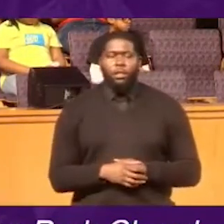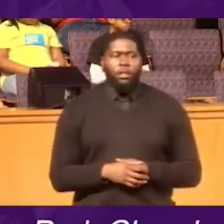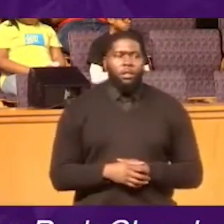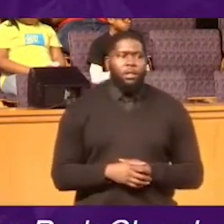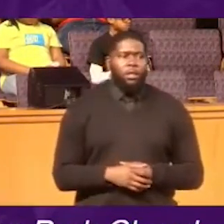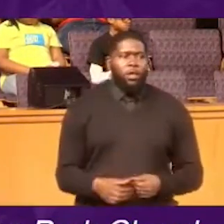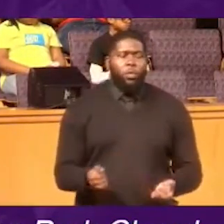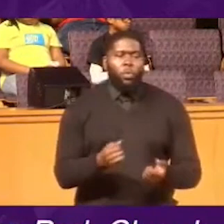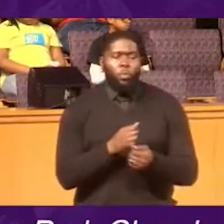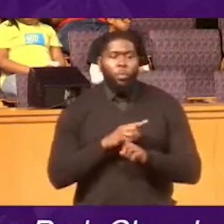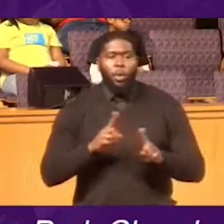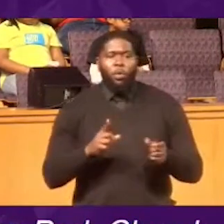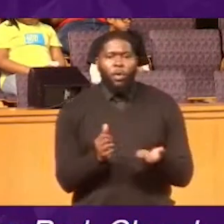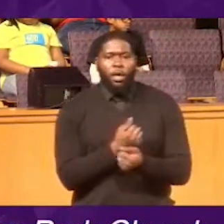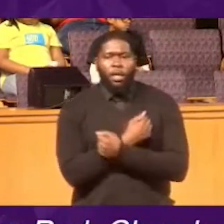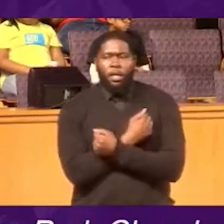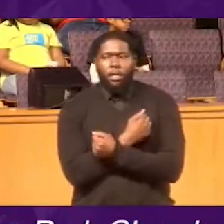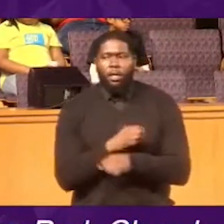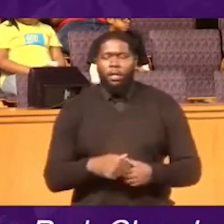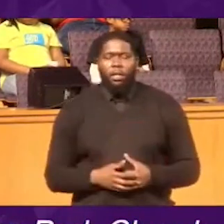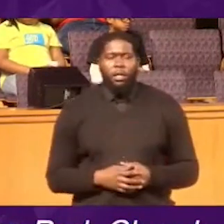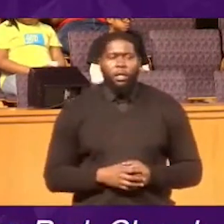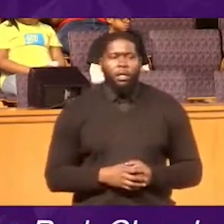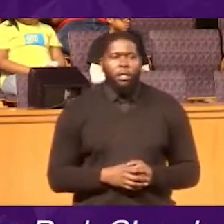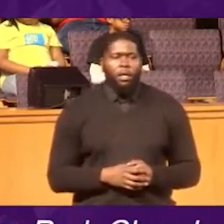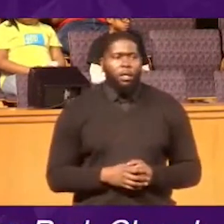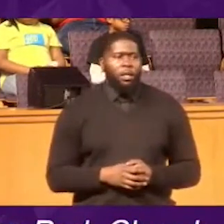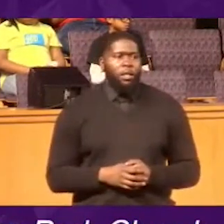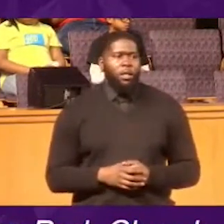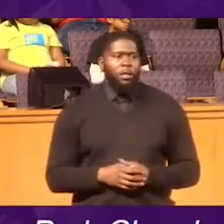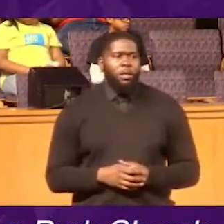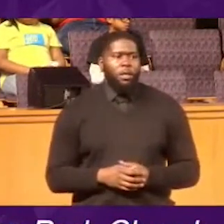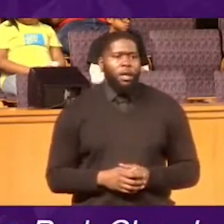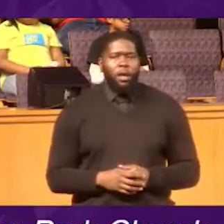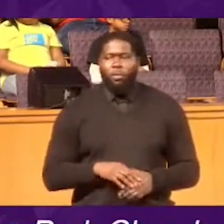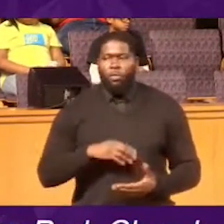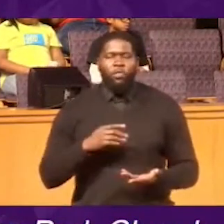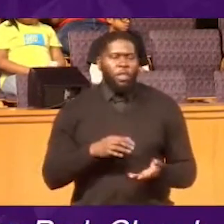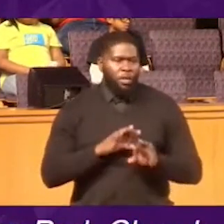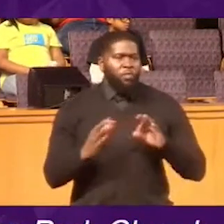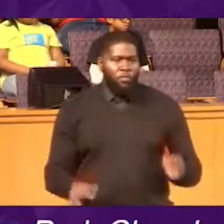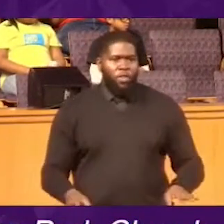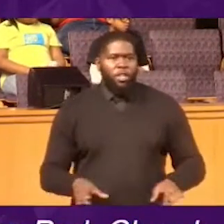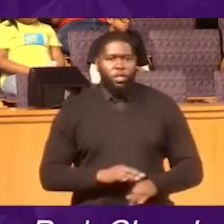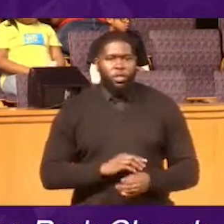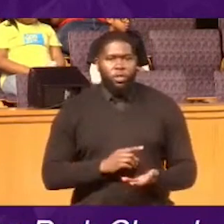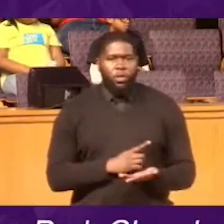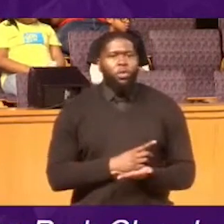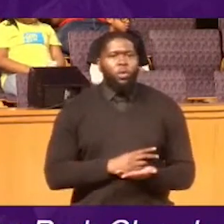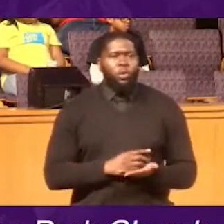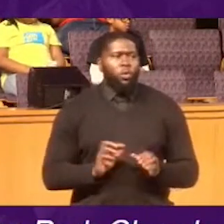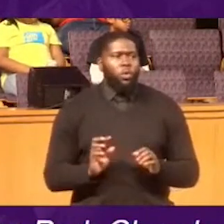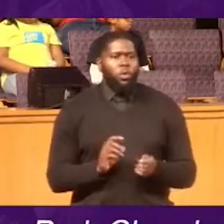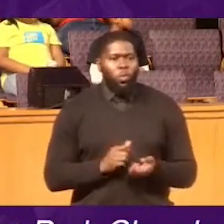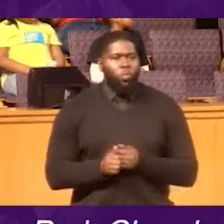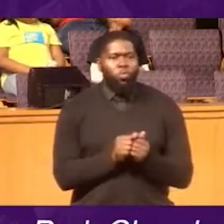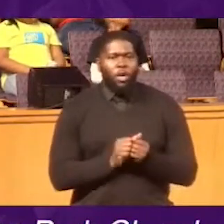But we love you. And I'll close with this. I'm always about